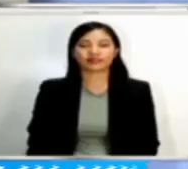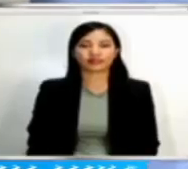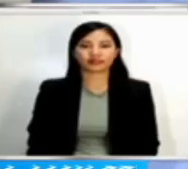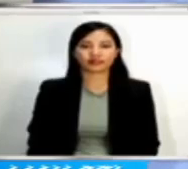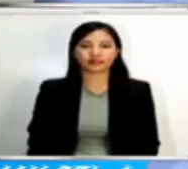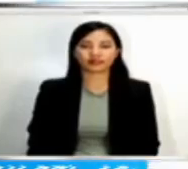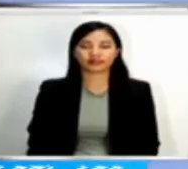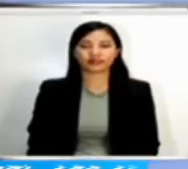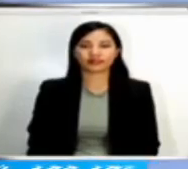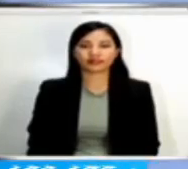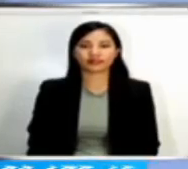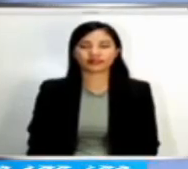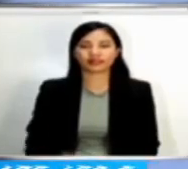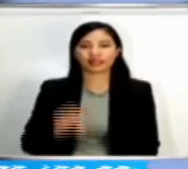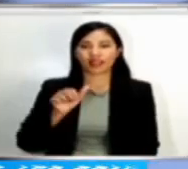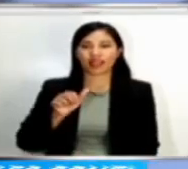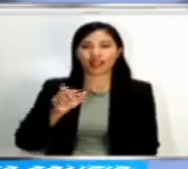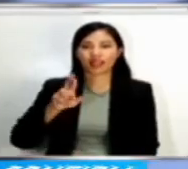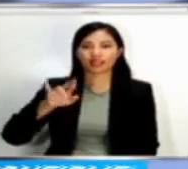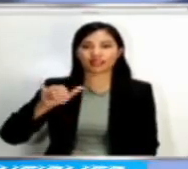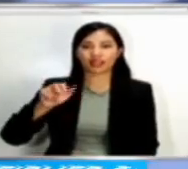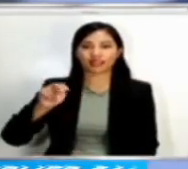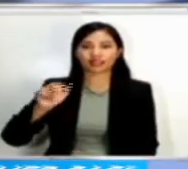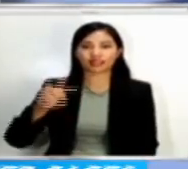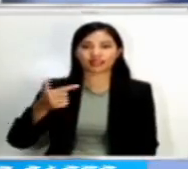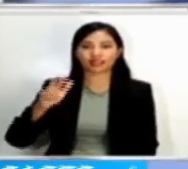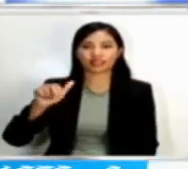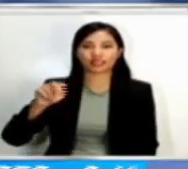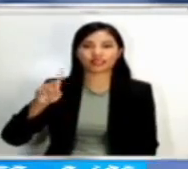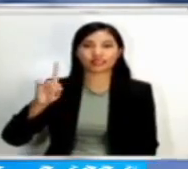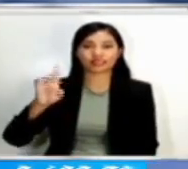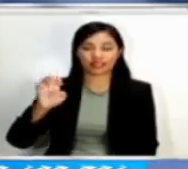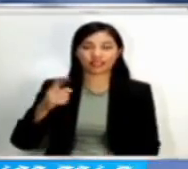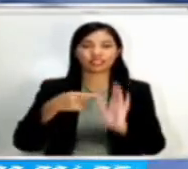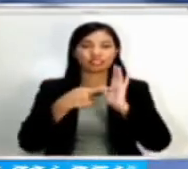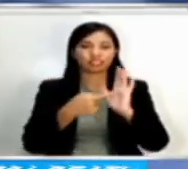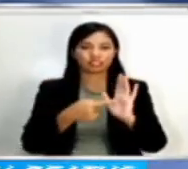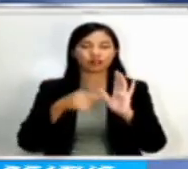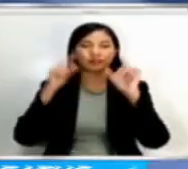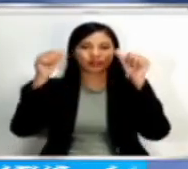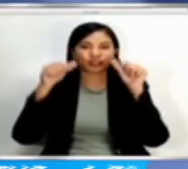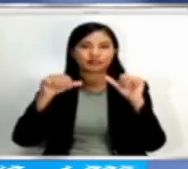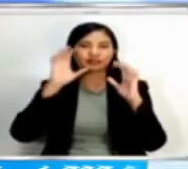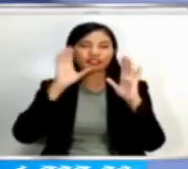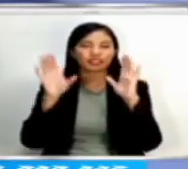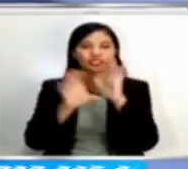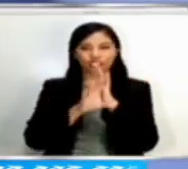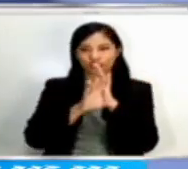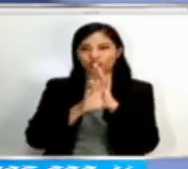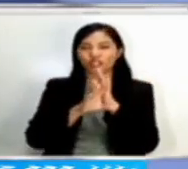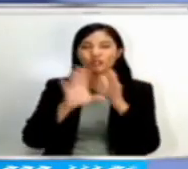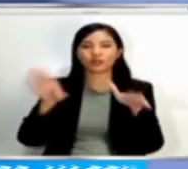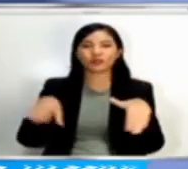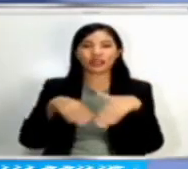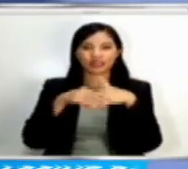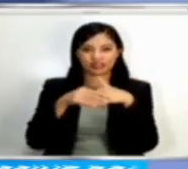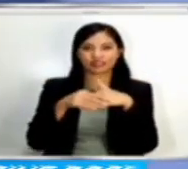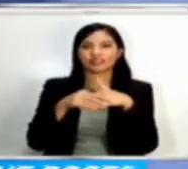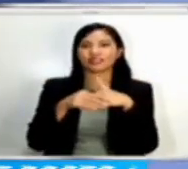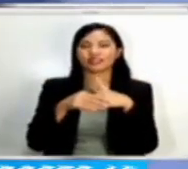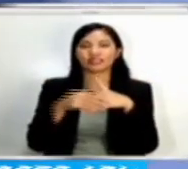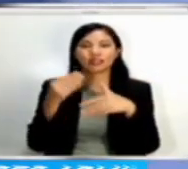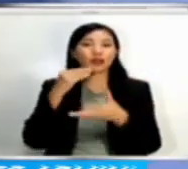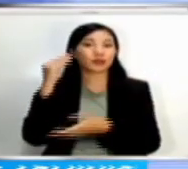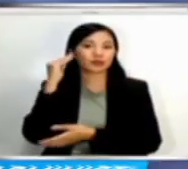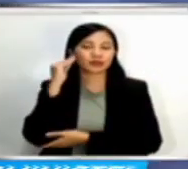Ipinasilip ni Ariana Grande sa IG ang at-home wedding nila ni Dalton Gomez sa Montecito, California. Custom-made Vera Wang wedding